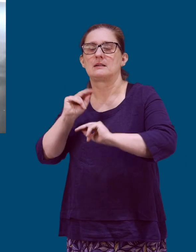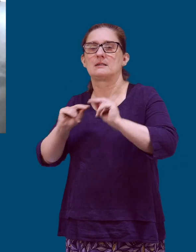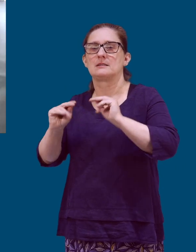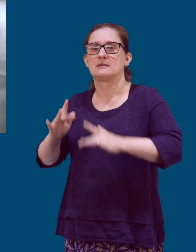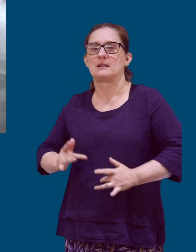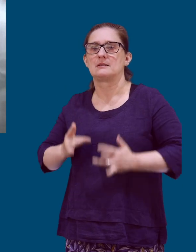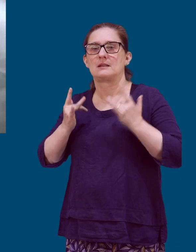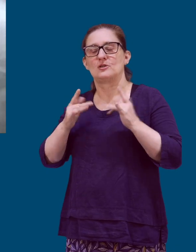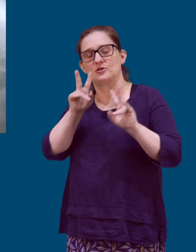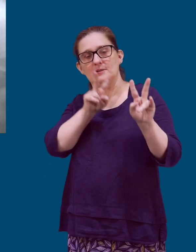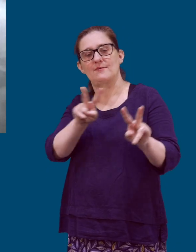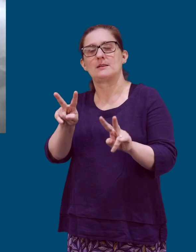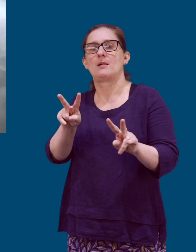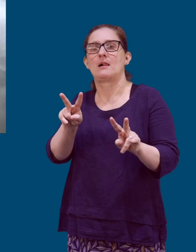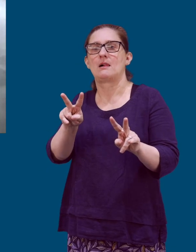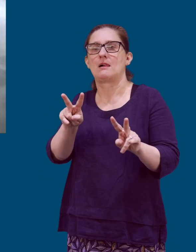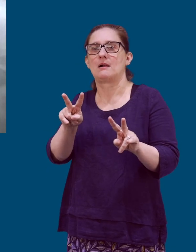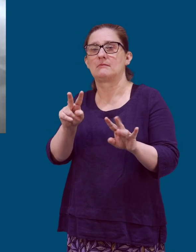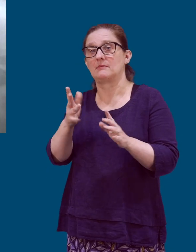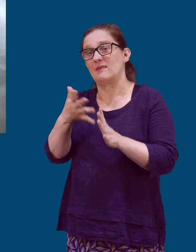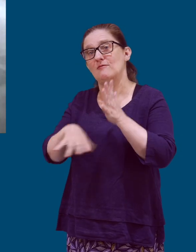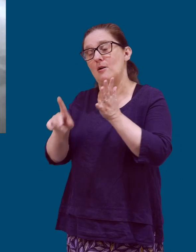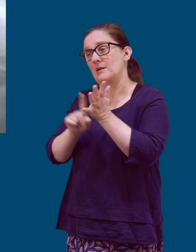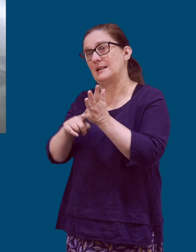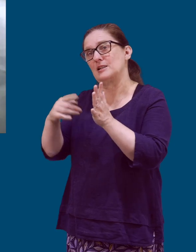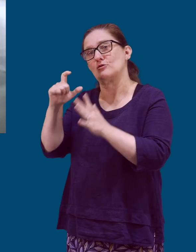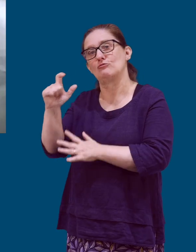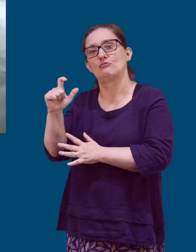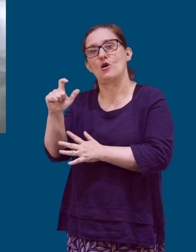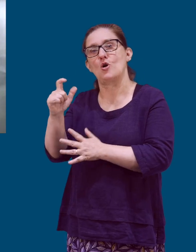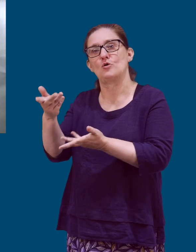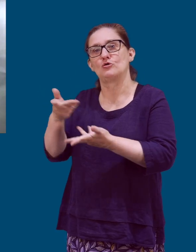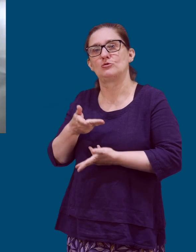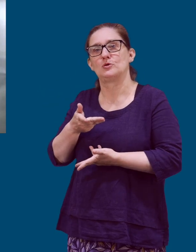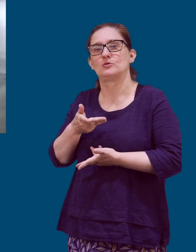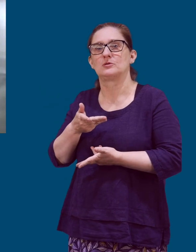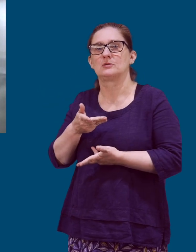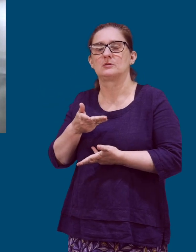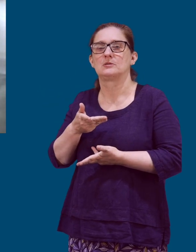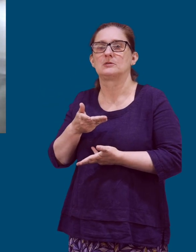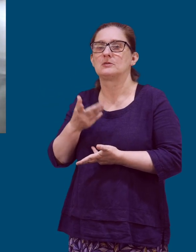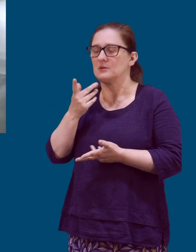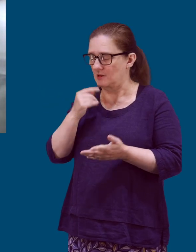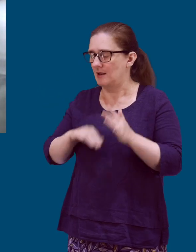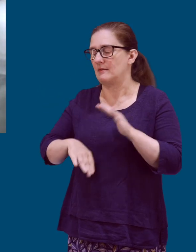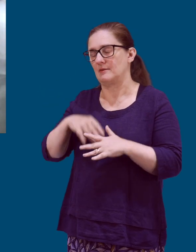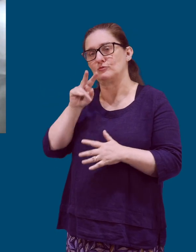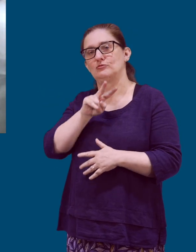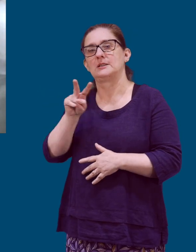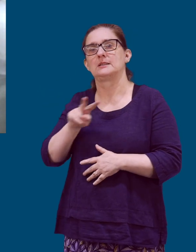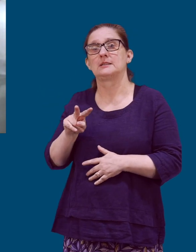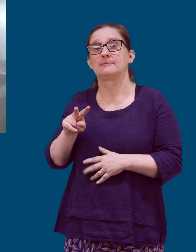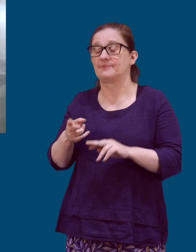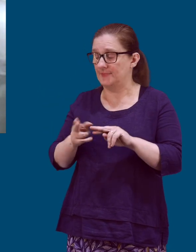visible. This fragment comes from Liz Crow's contribution to the blanket, which in full reads, If I